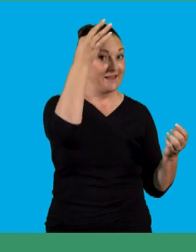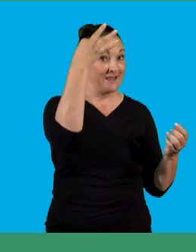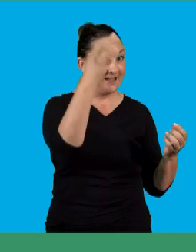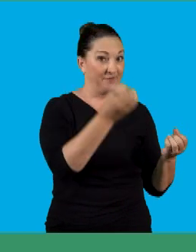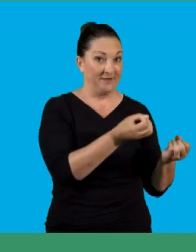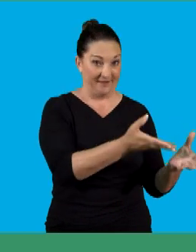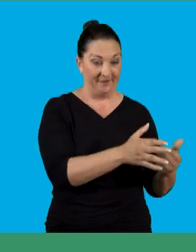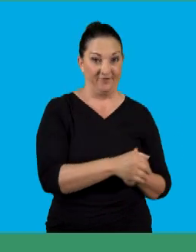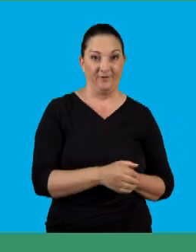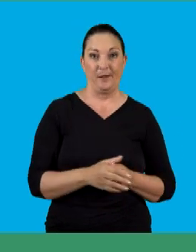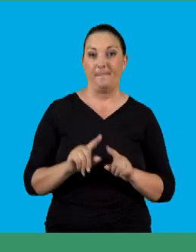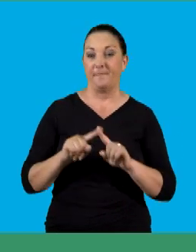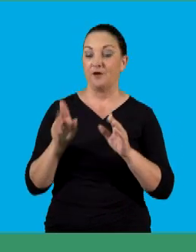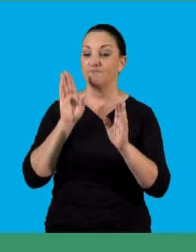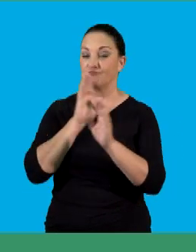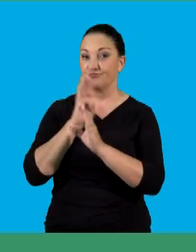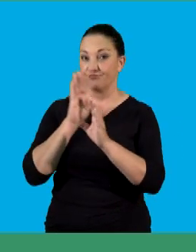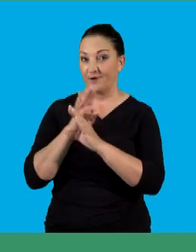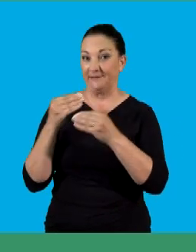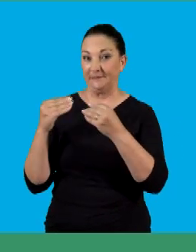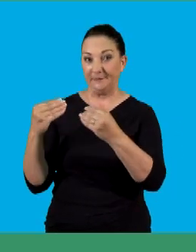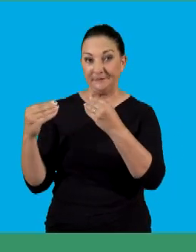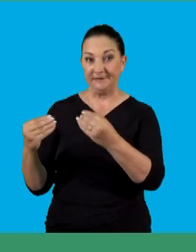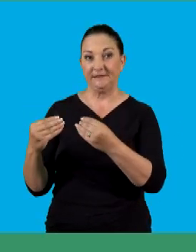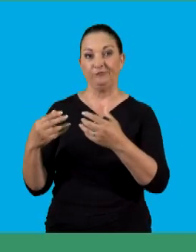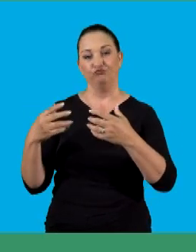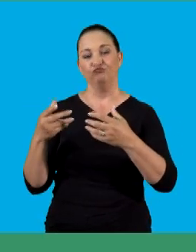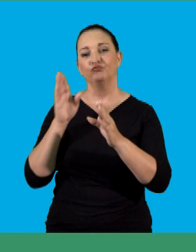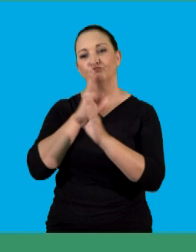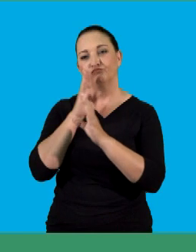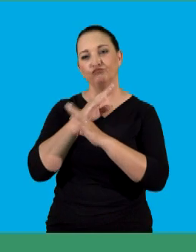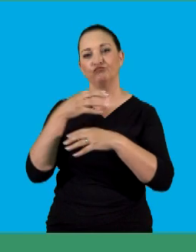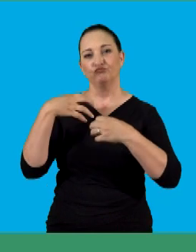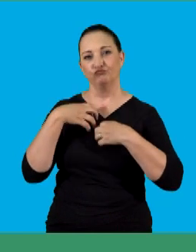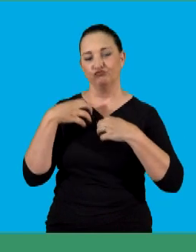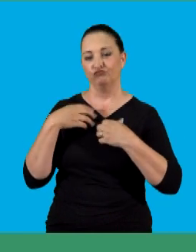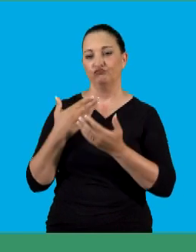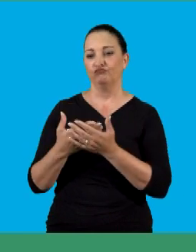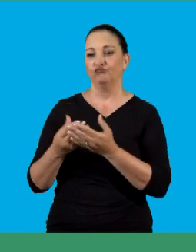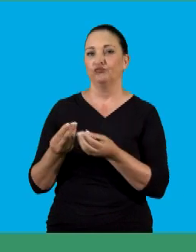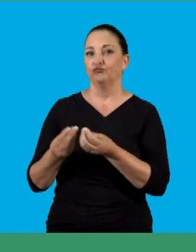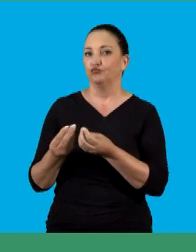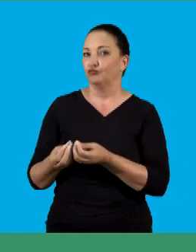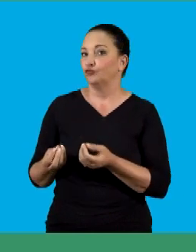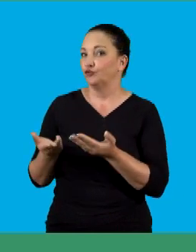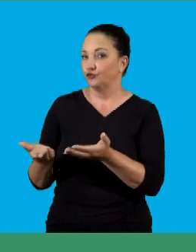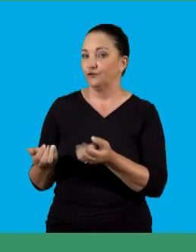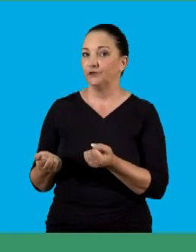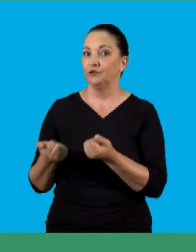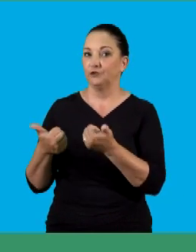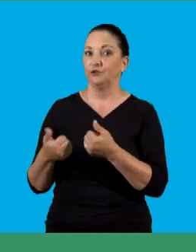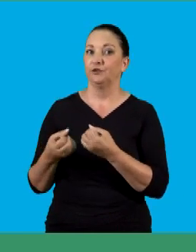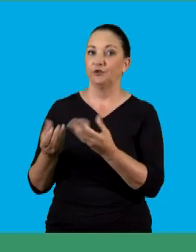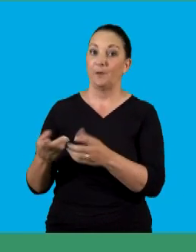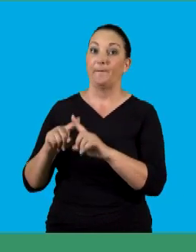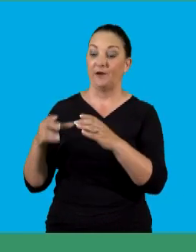the government. In the private sector, these businesses are privately owned and provide goods and services with the aim